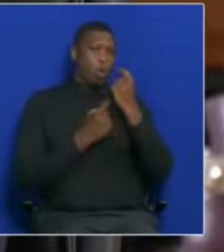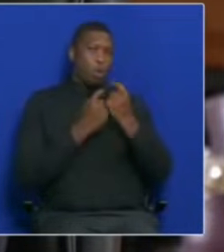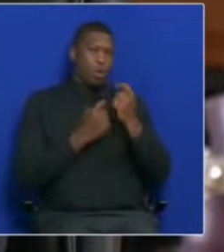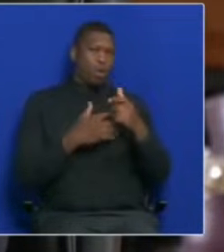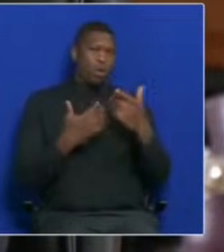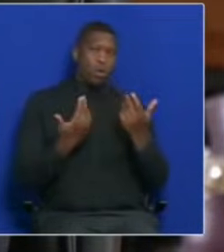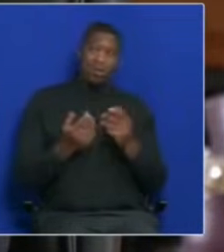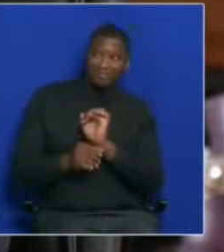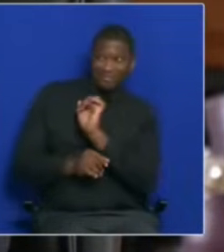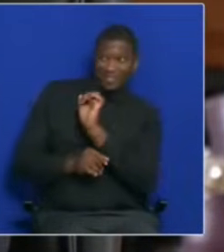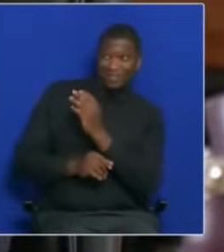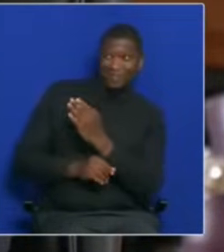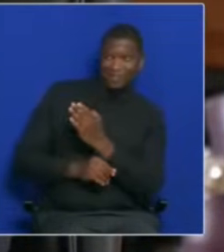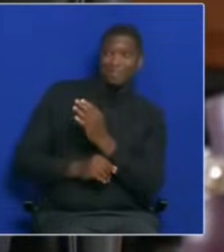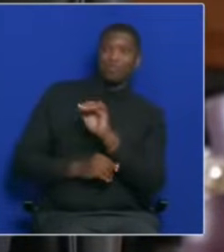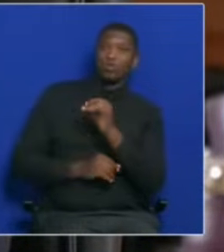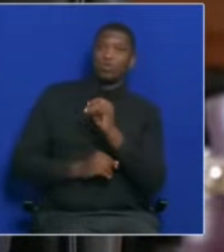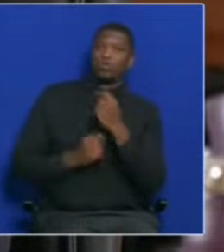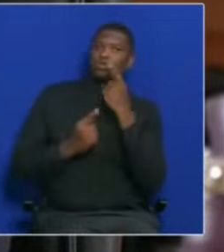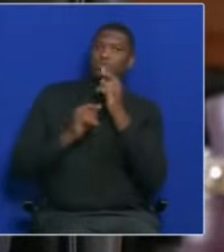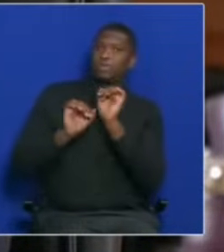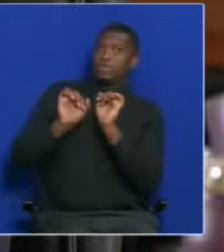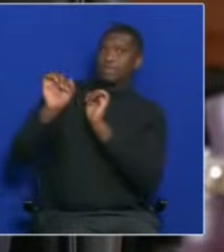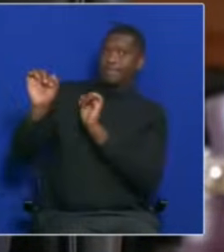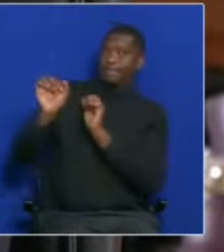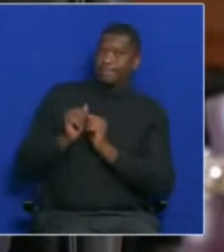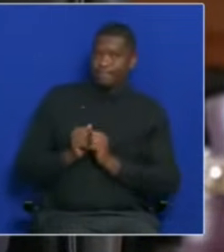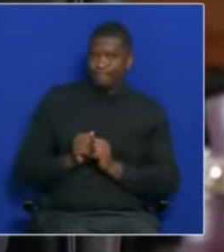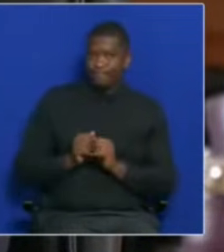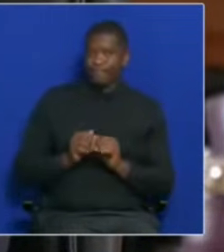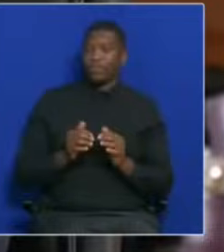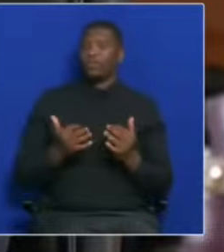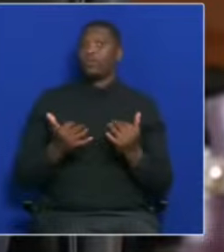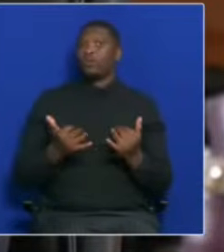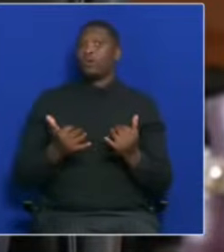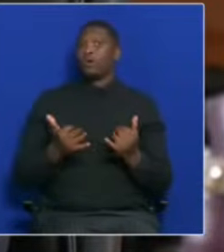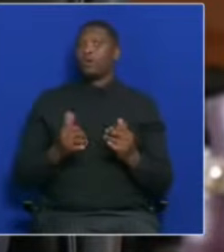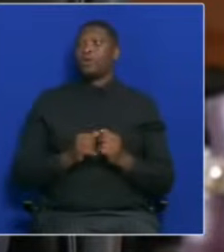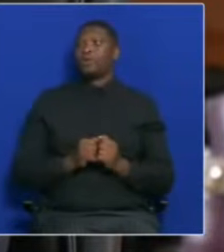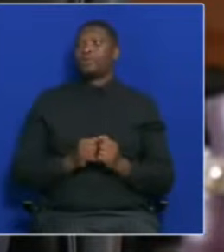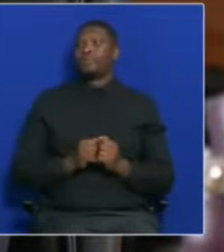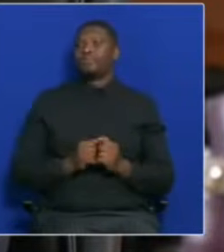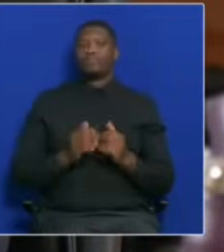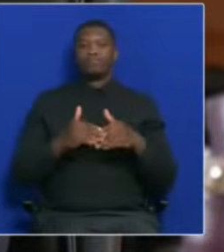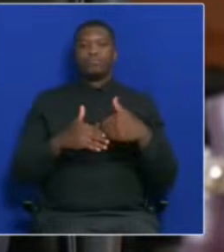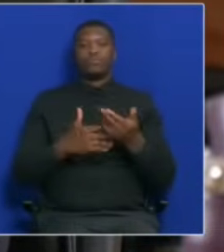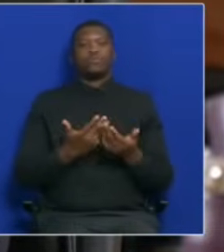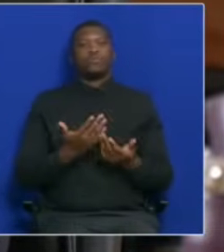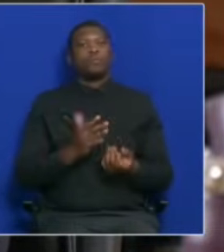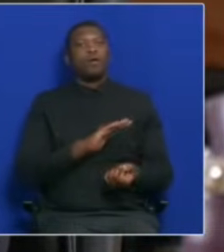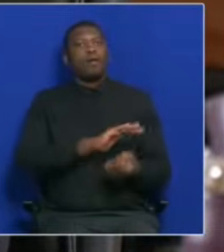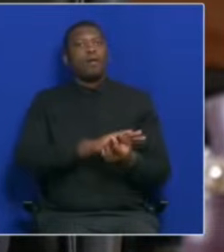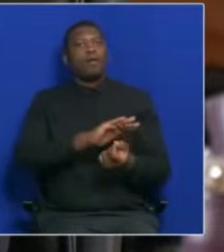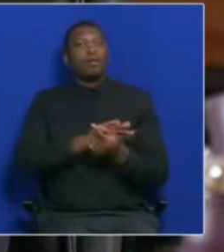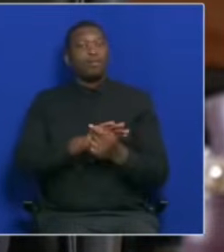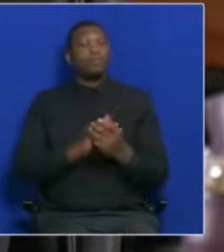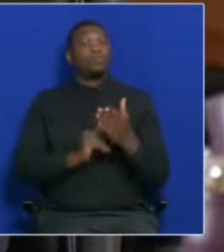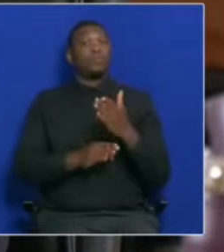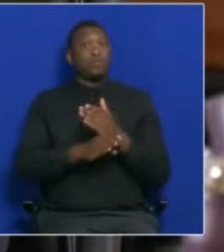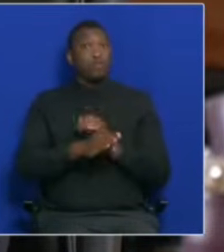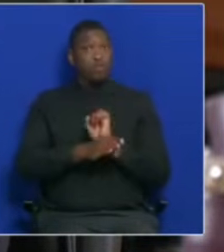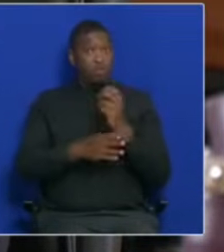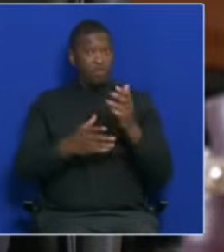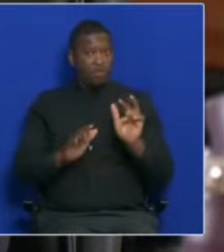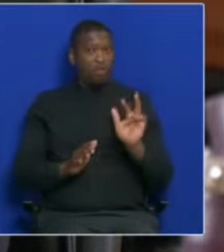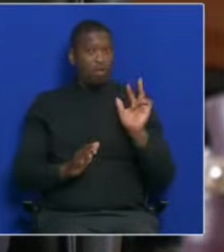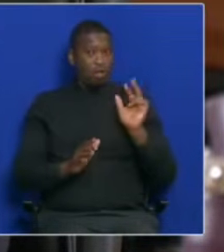really. Now, what develops, and this is what you testified to earlier, is that it then